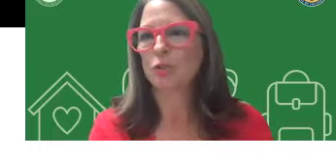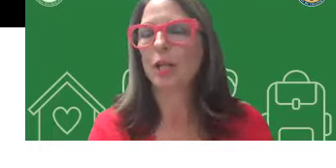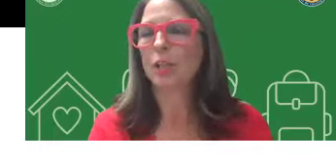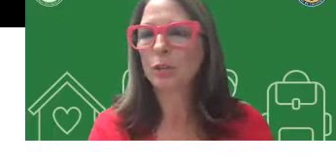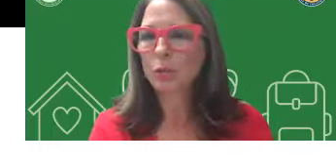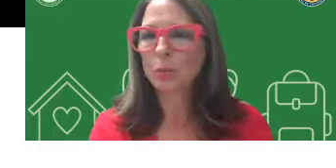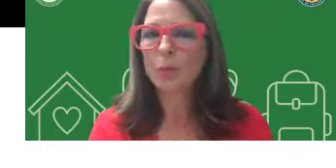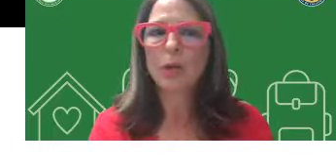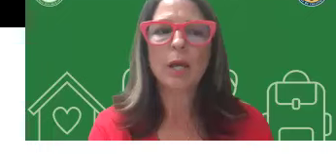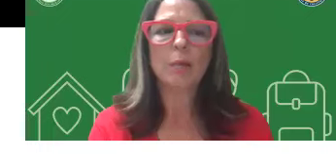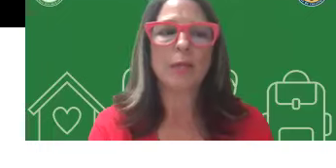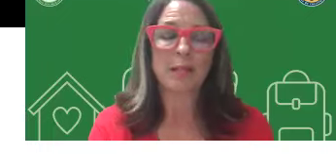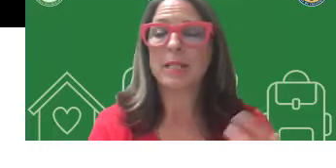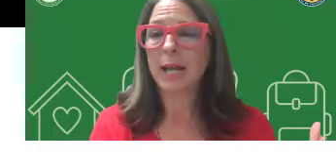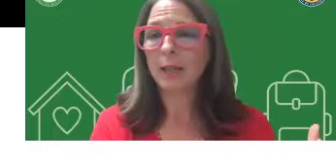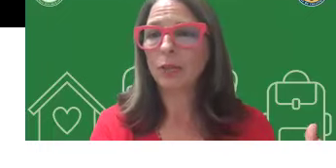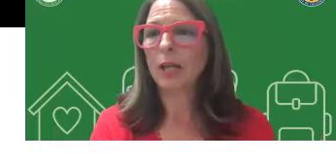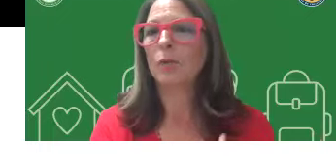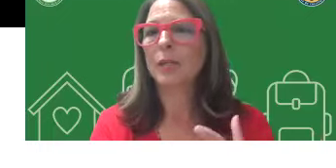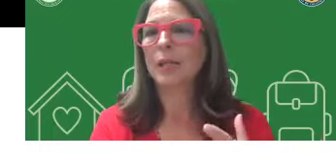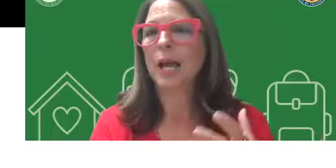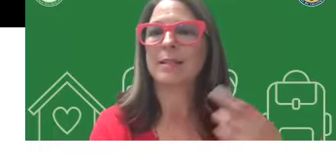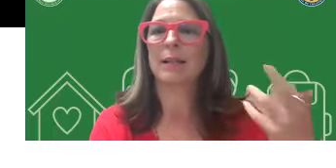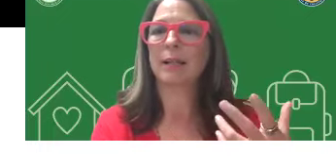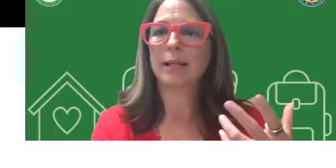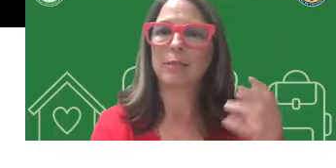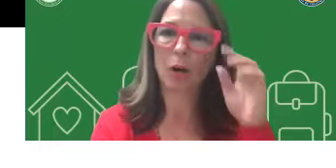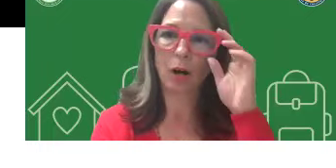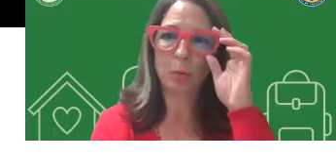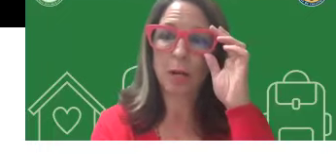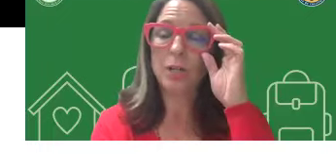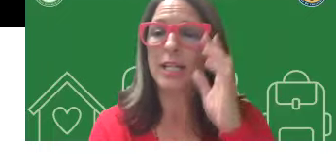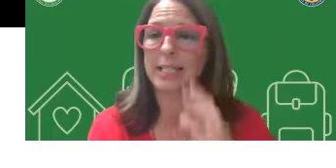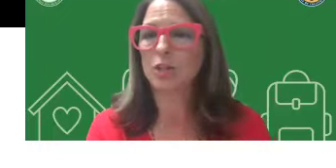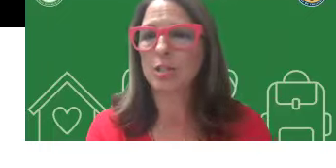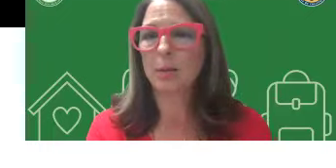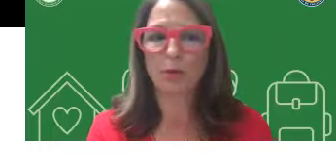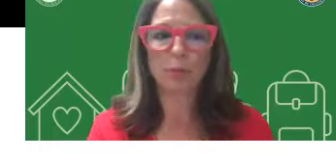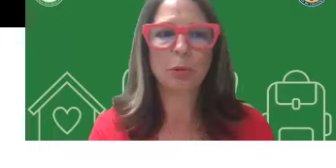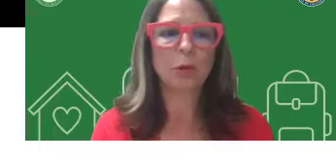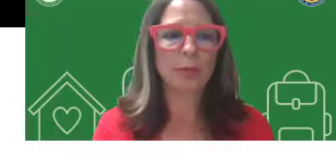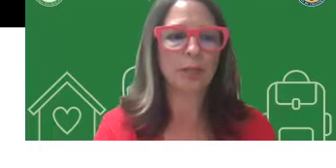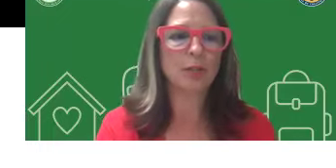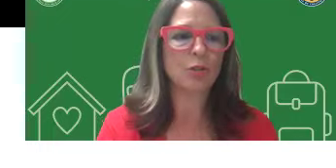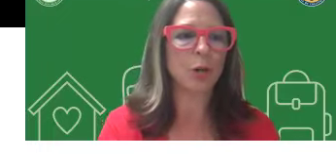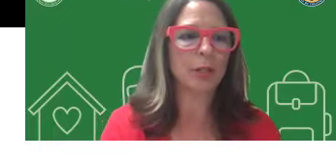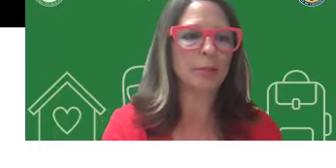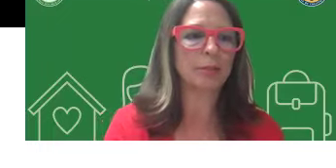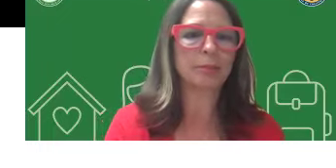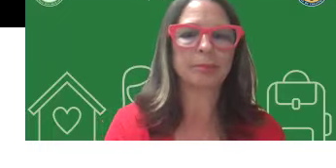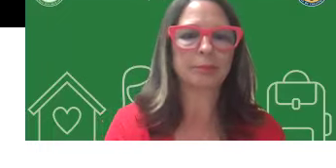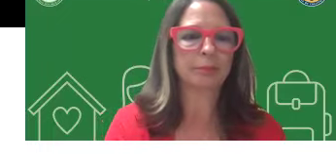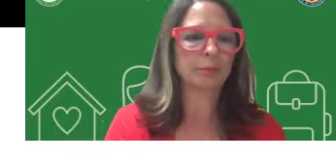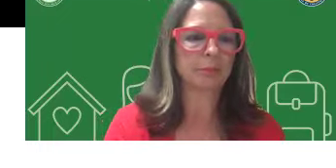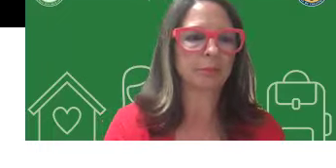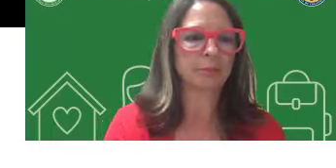for Homeless Children and Youth. That is my title, and we as a collective are Project Teach. It's the name of our program here at